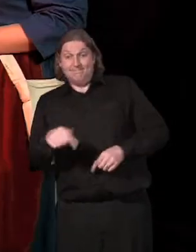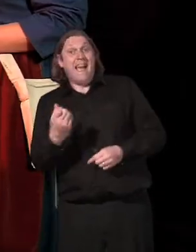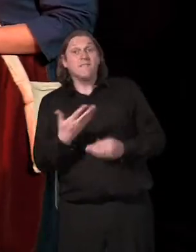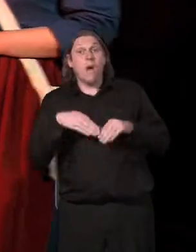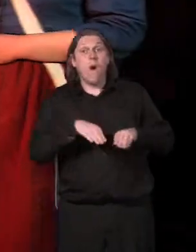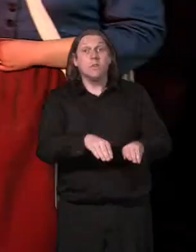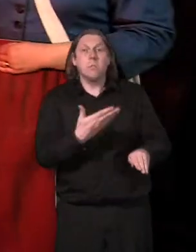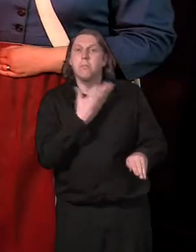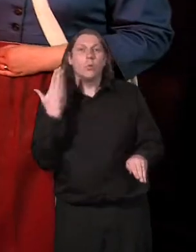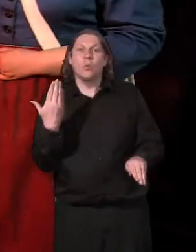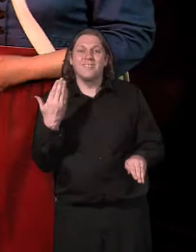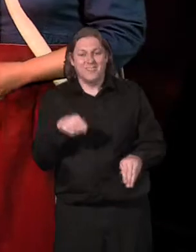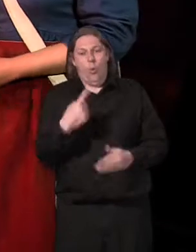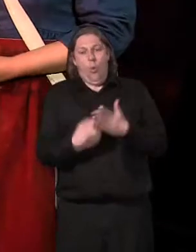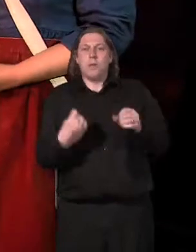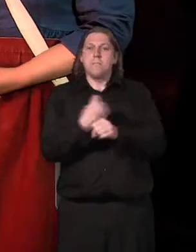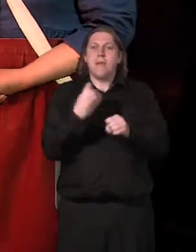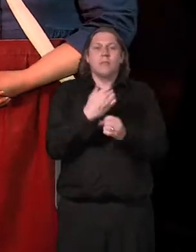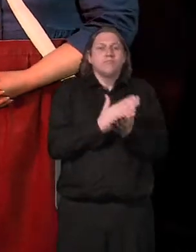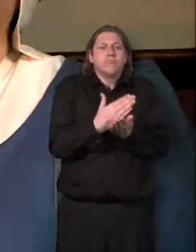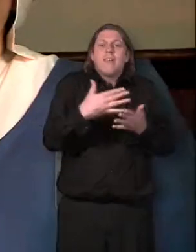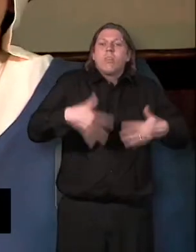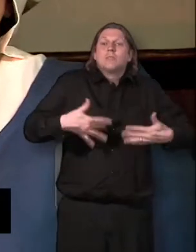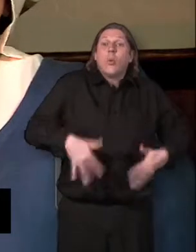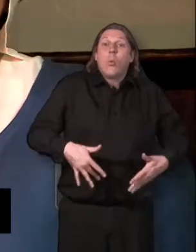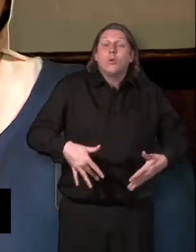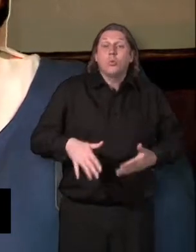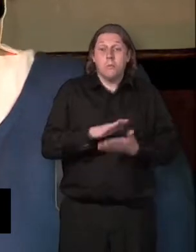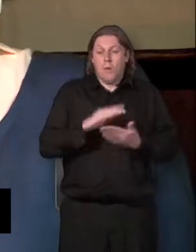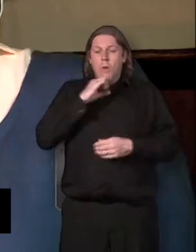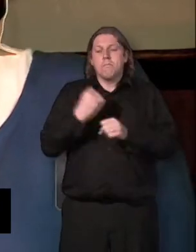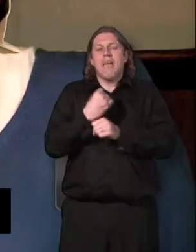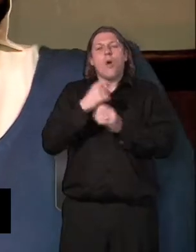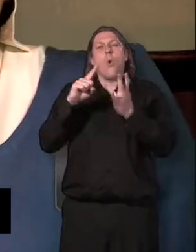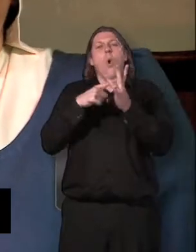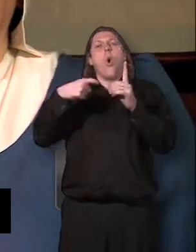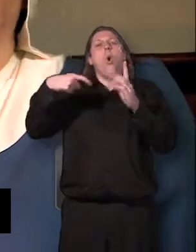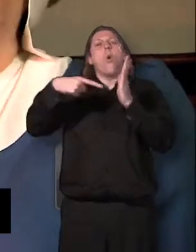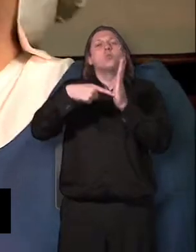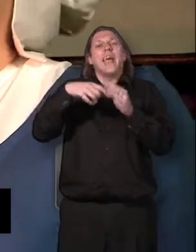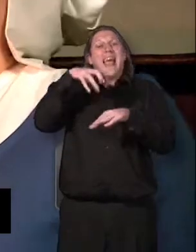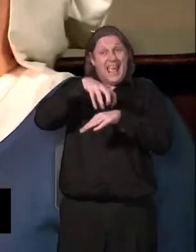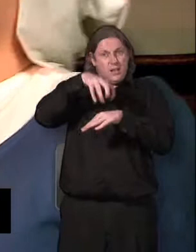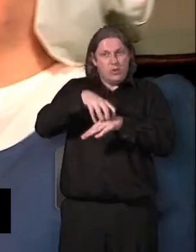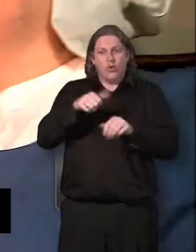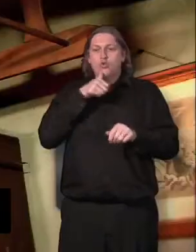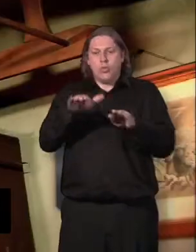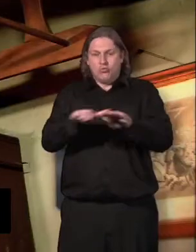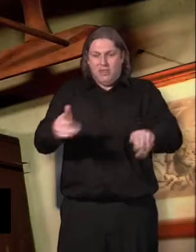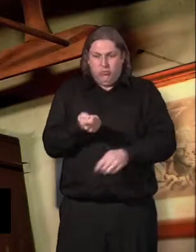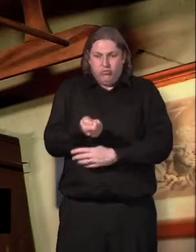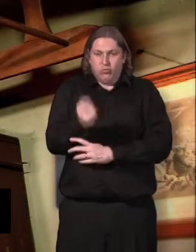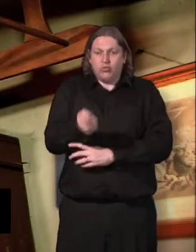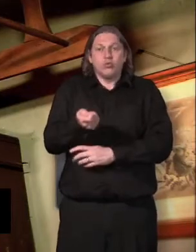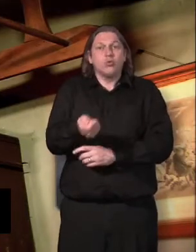see, we have no oven. We are unable to bake bread, so we make oat cakes on the griddle, and they are stored on the flake up a height